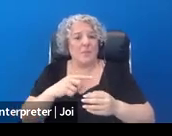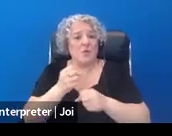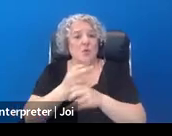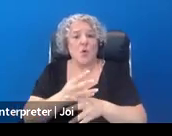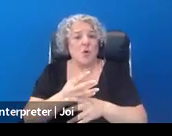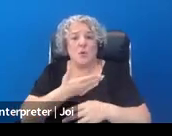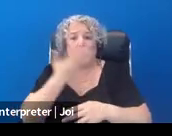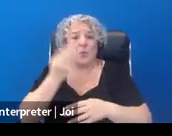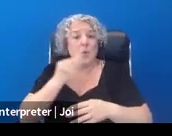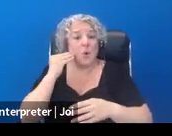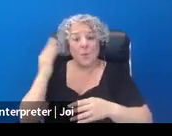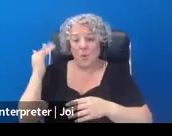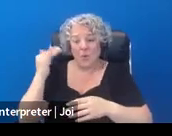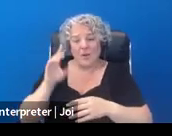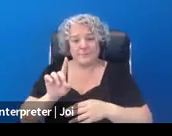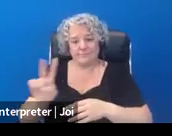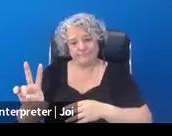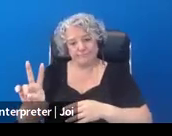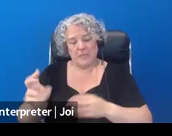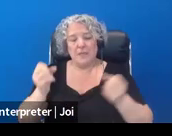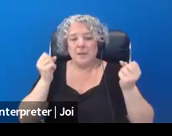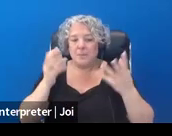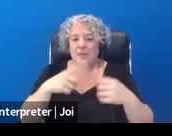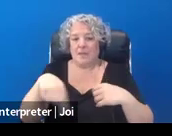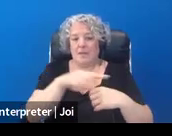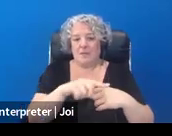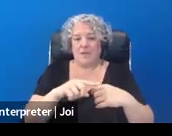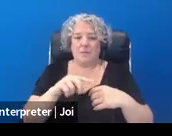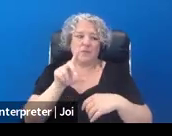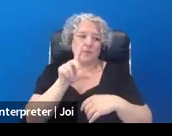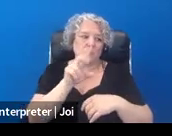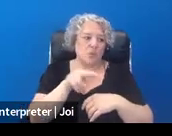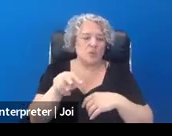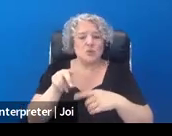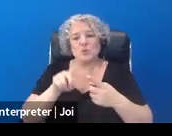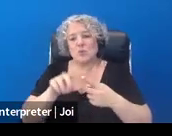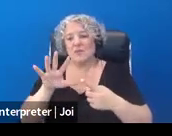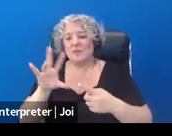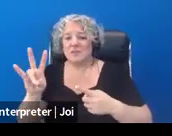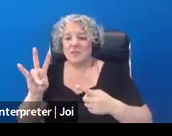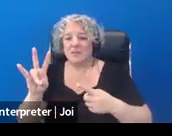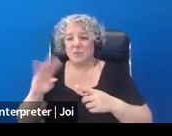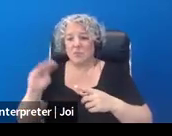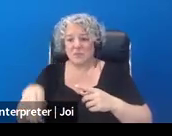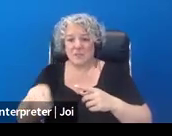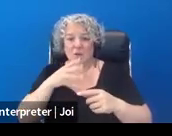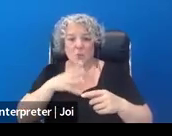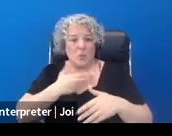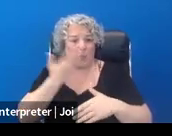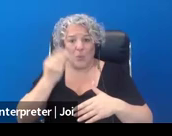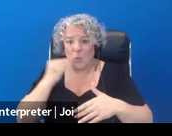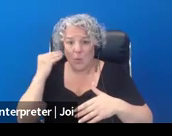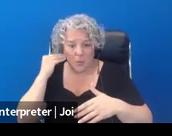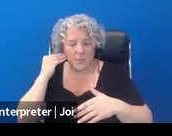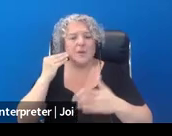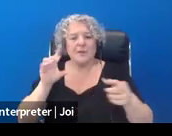cause. A significant number, anywhere from 22 to 57% of homeless women, report that